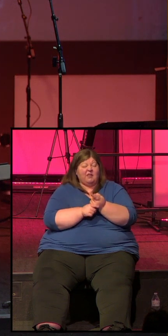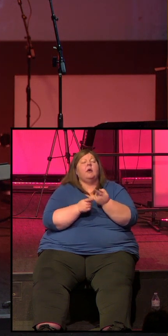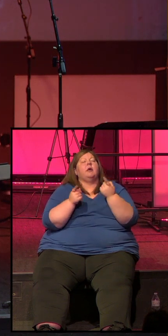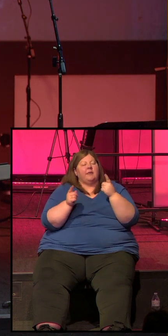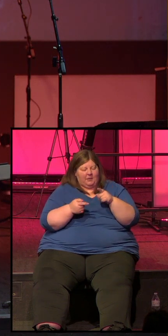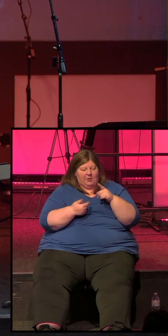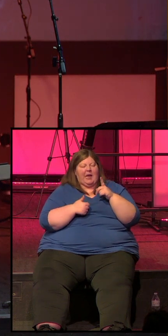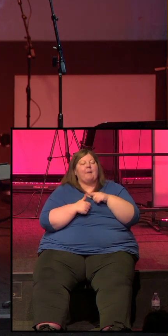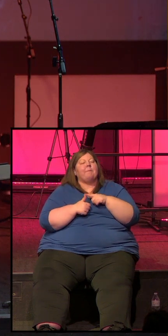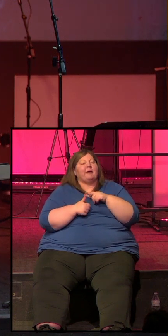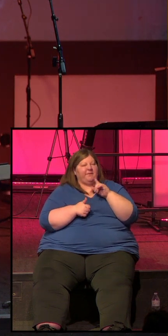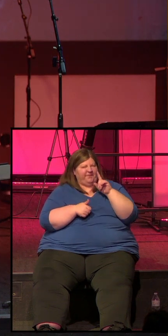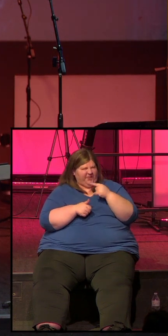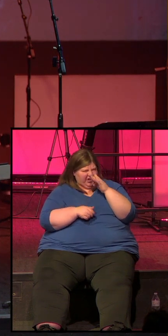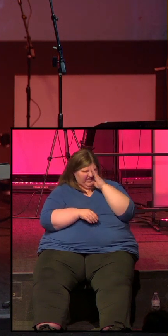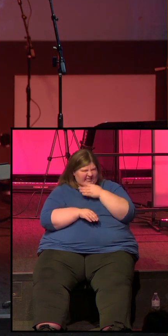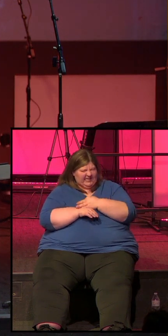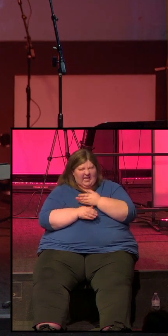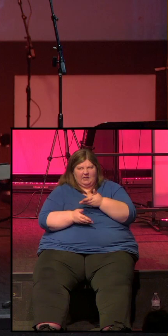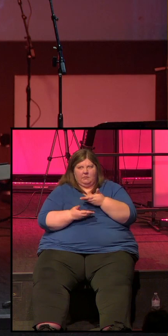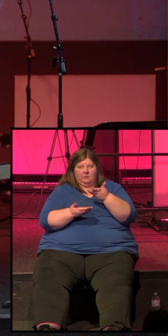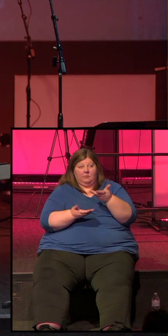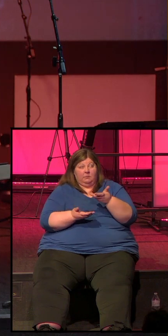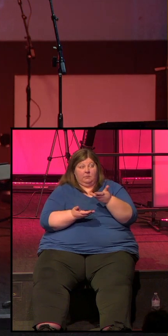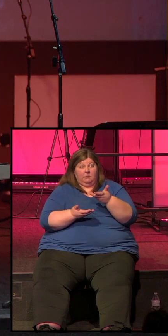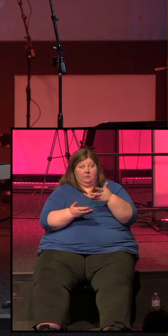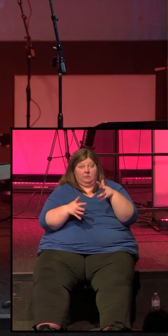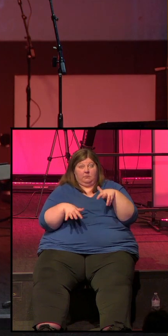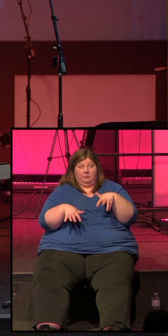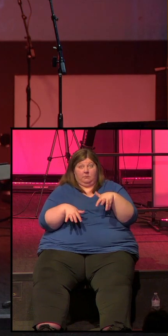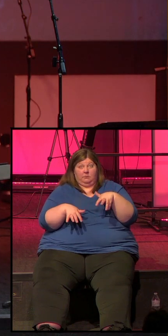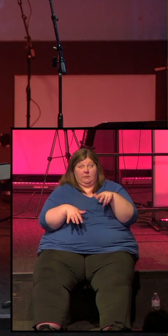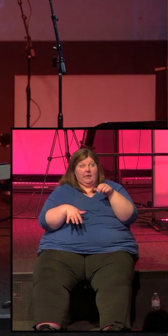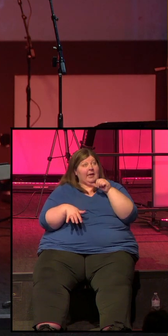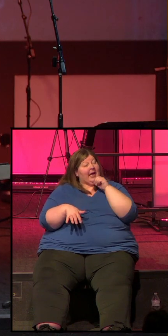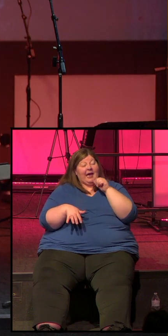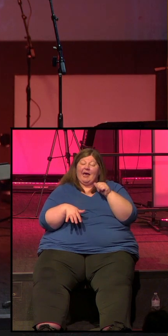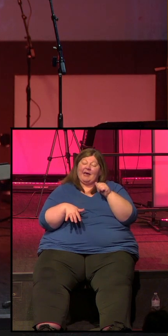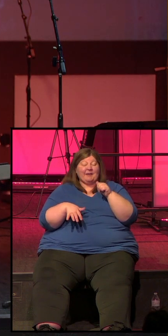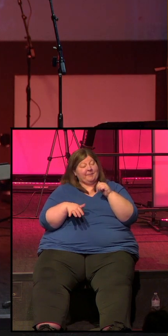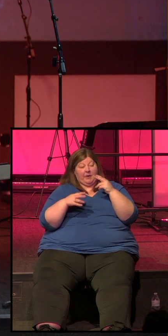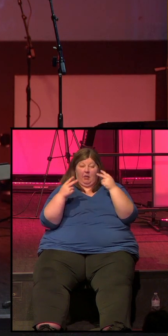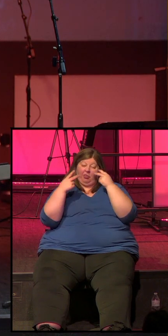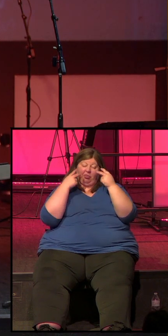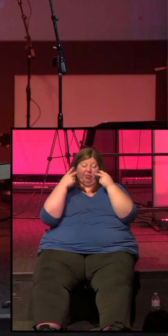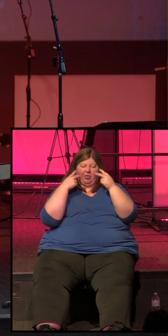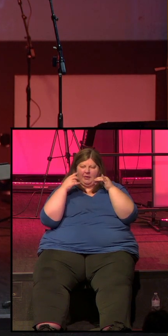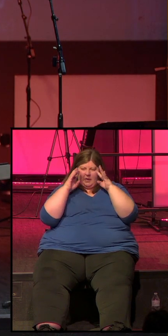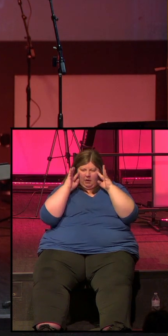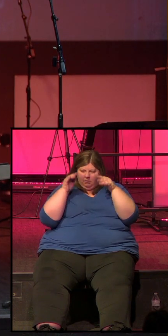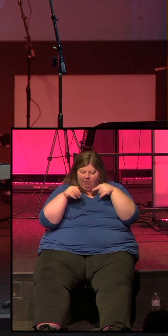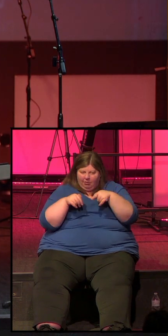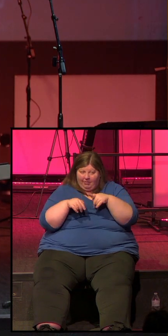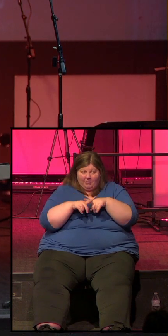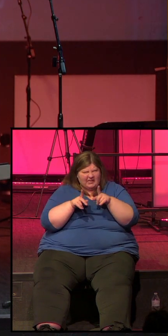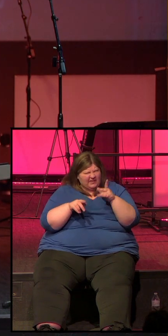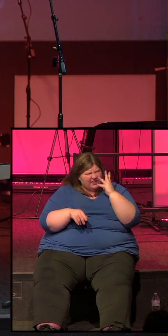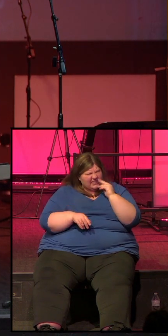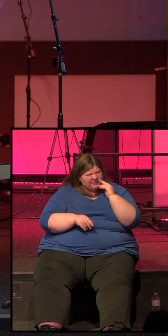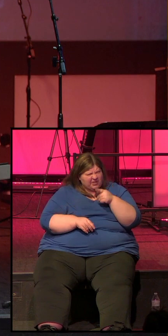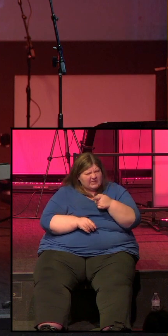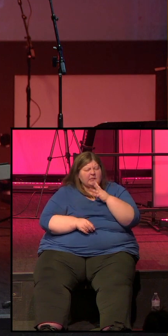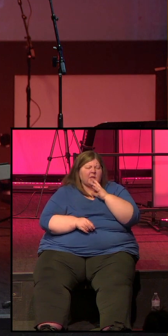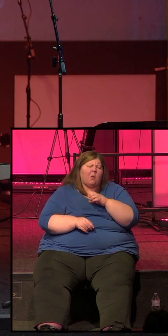had Judah. We brought home Judah, and I was like, wow, I'm no longer the center of my wife's universe. Now he is. That was a different change for me. As he's